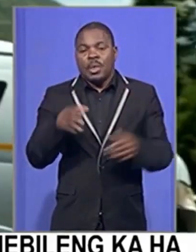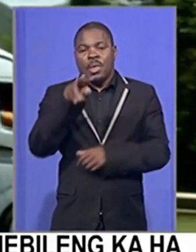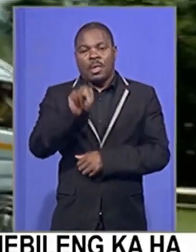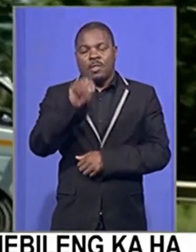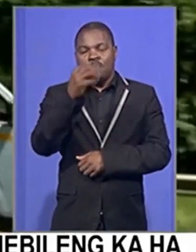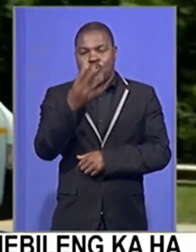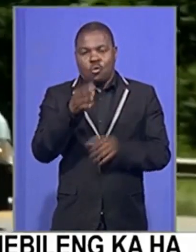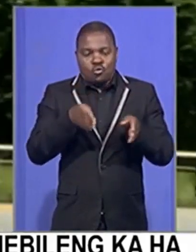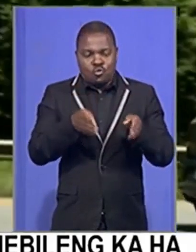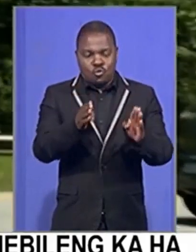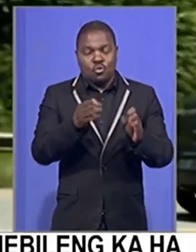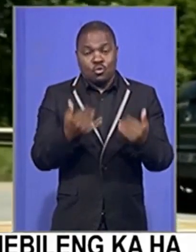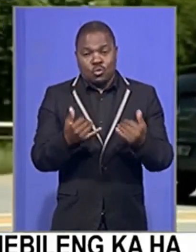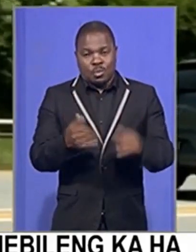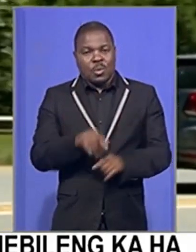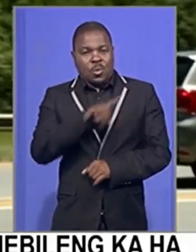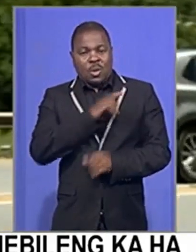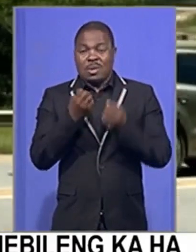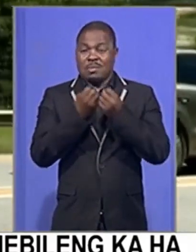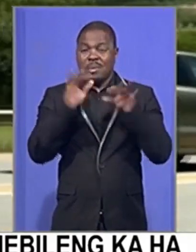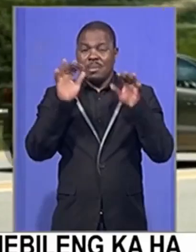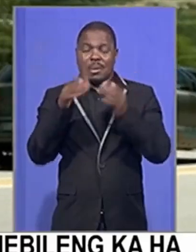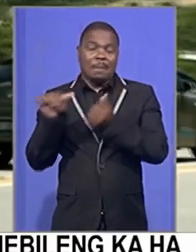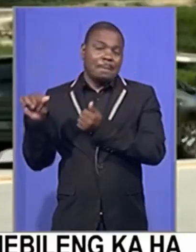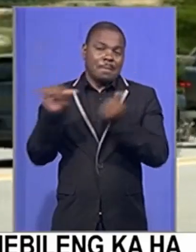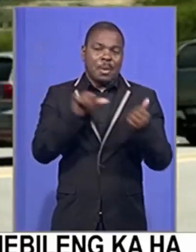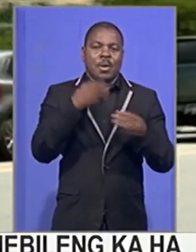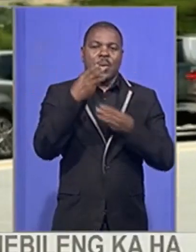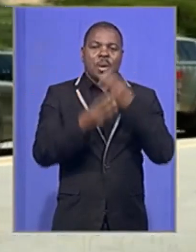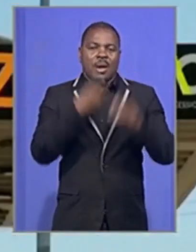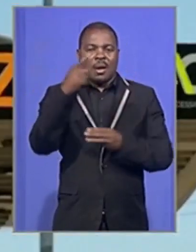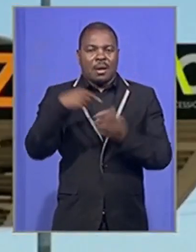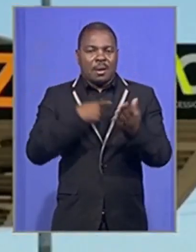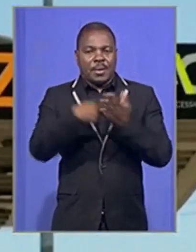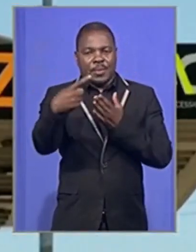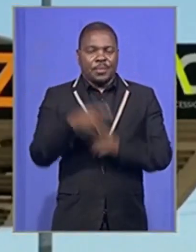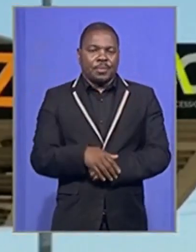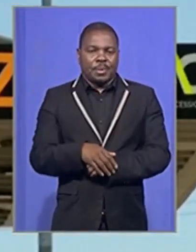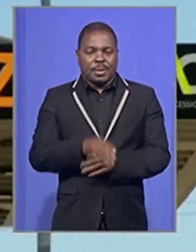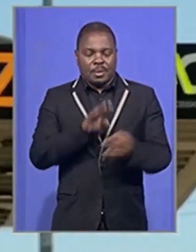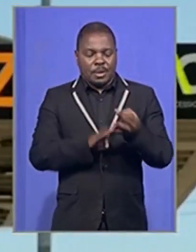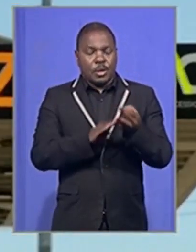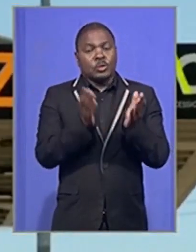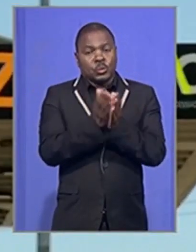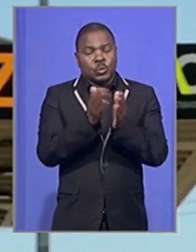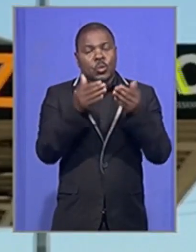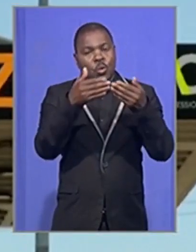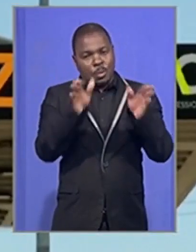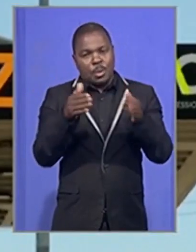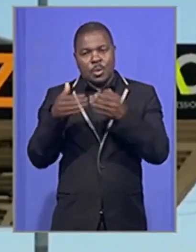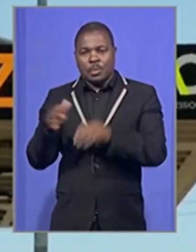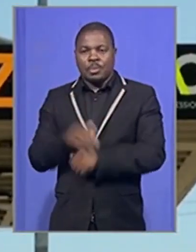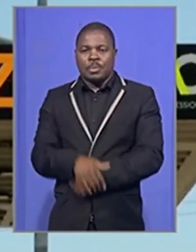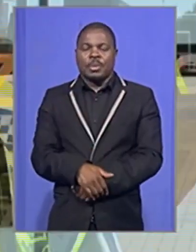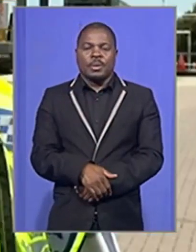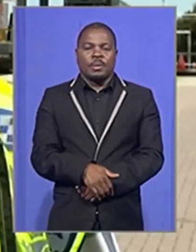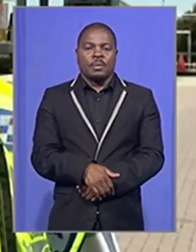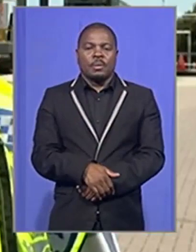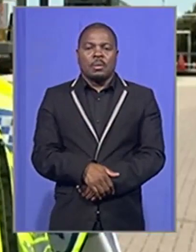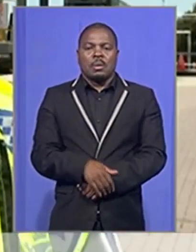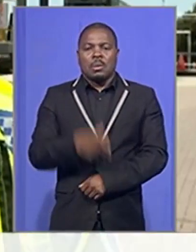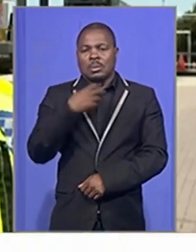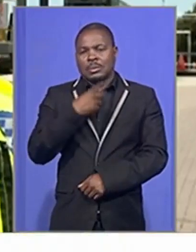ka jeno jwalo ka ha batho ba bangata ba tla kgutlela mesebetsing bekeng e tlang e bile ho bulwa dikolo. We have seen a